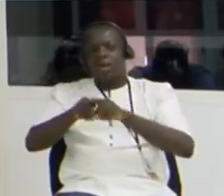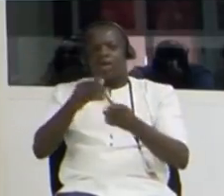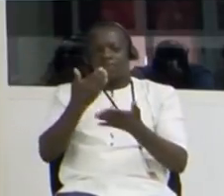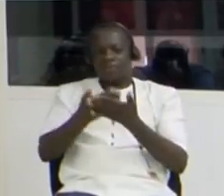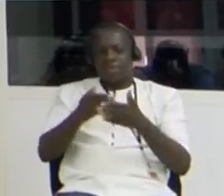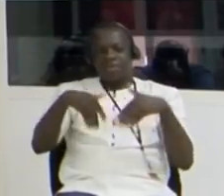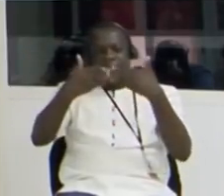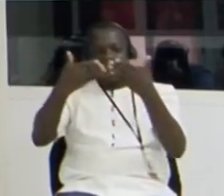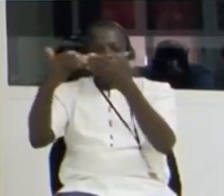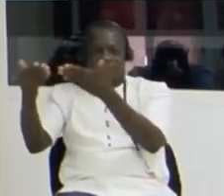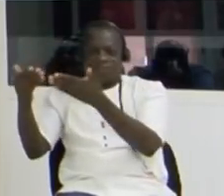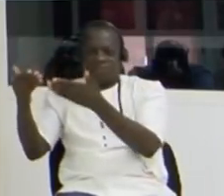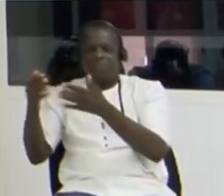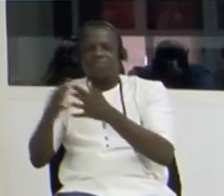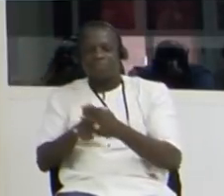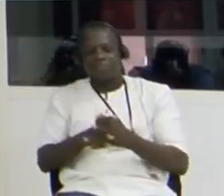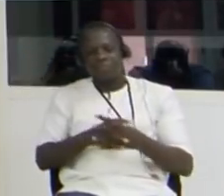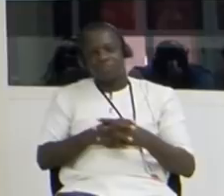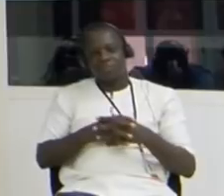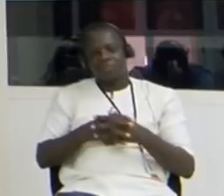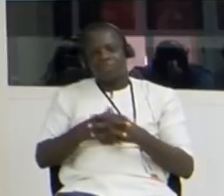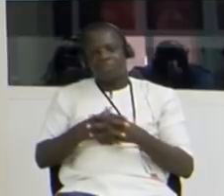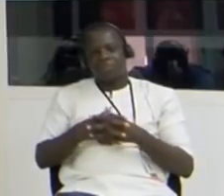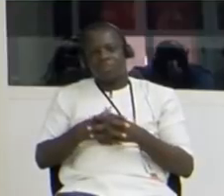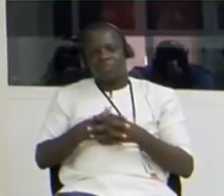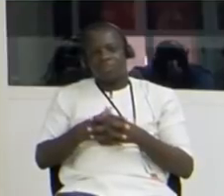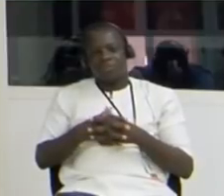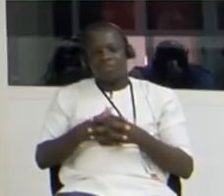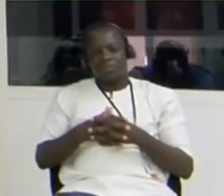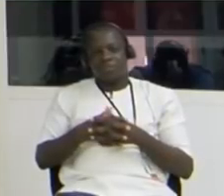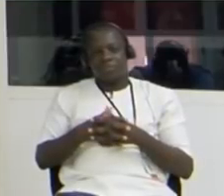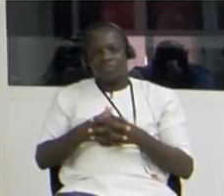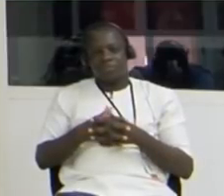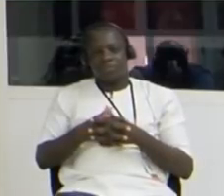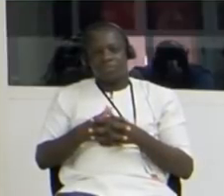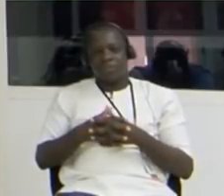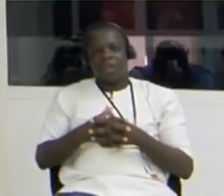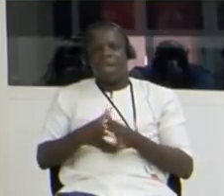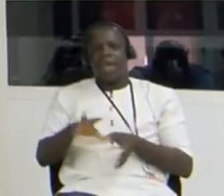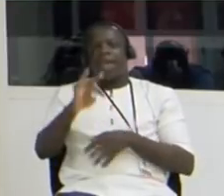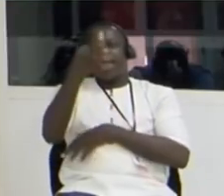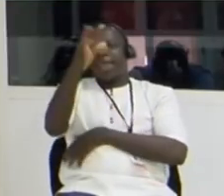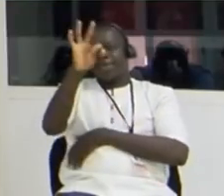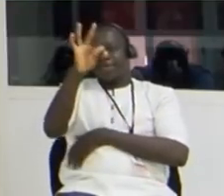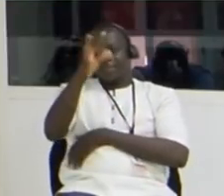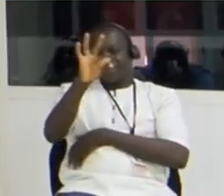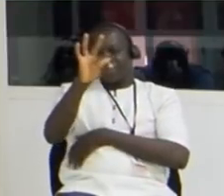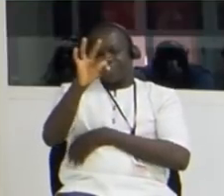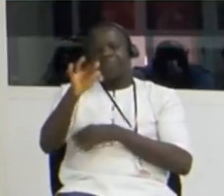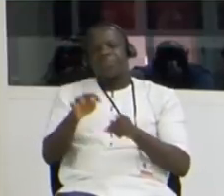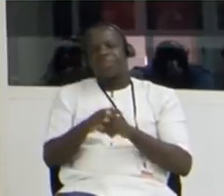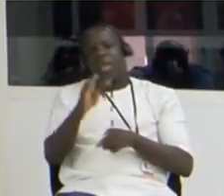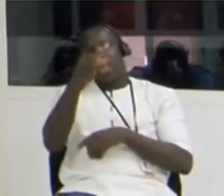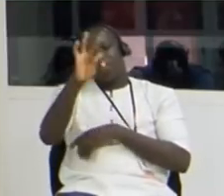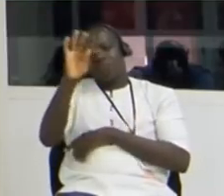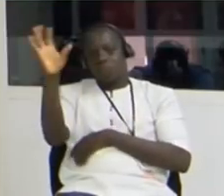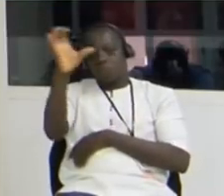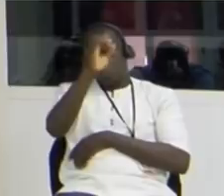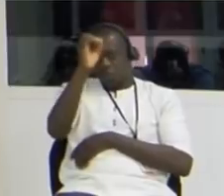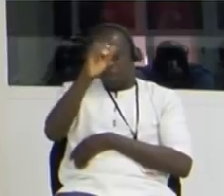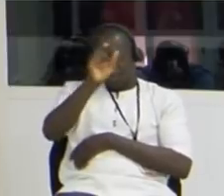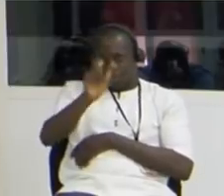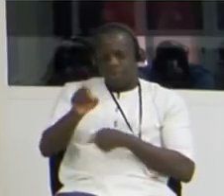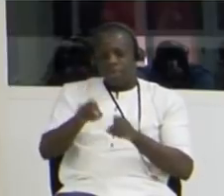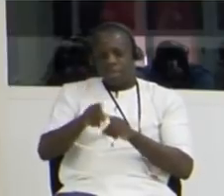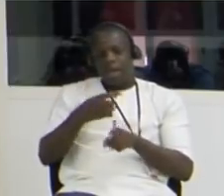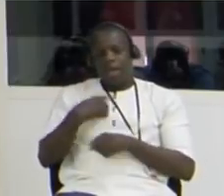those were sponsored. Okay. Yes. If a winner because that's the only event that